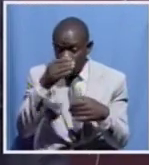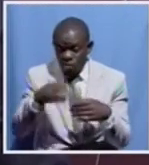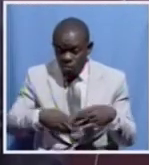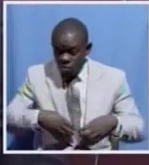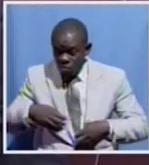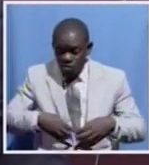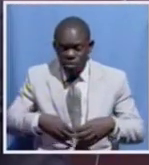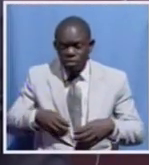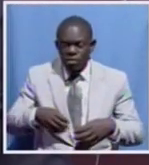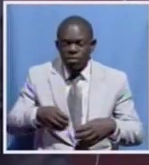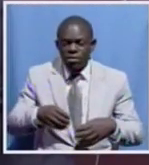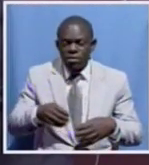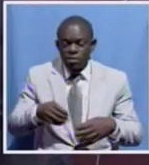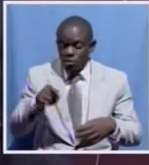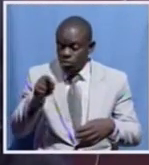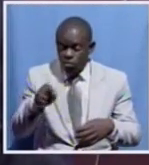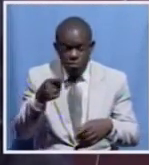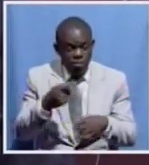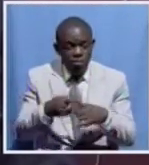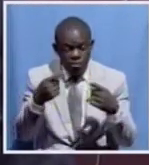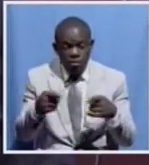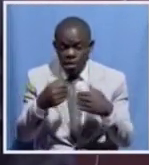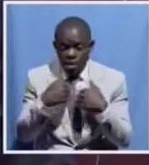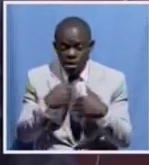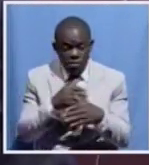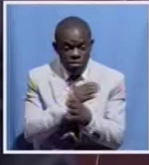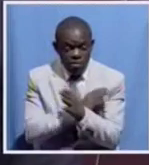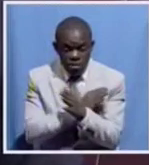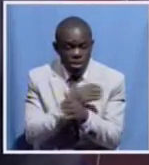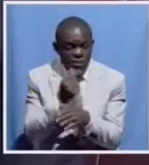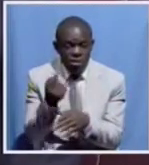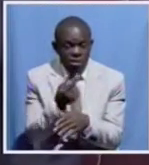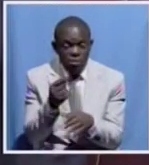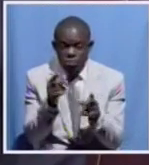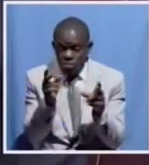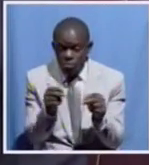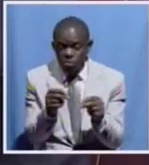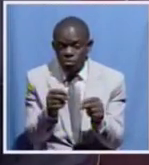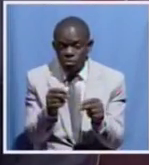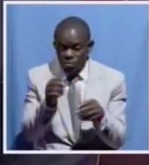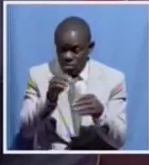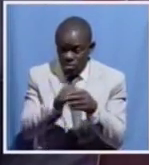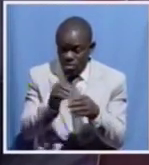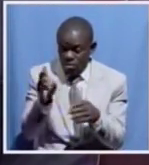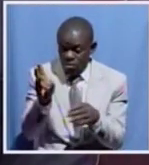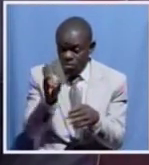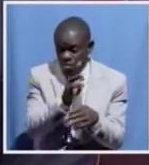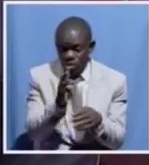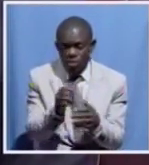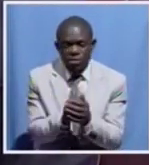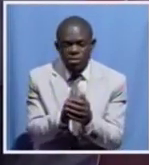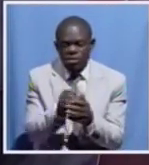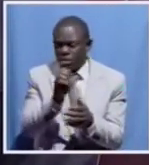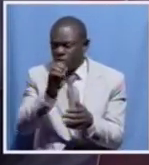Zambia. That does not justify it, but it does happen. I can't name countries. It happens in the West. It happens in the